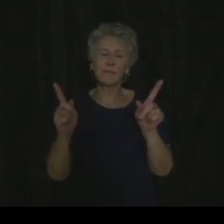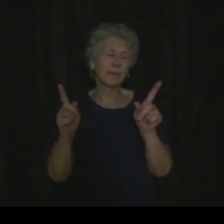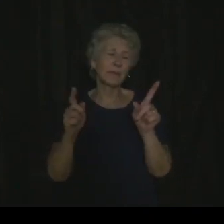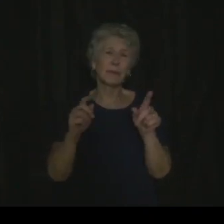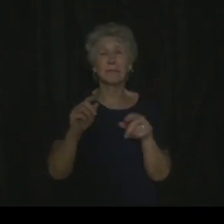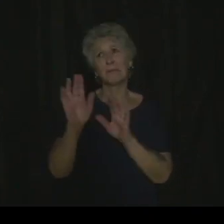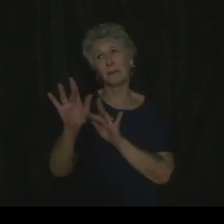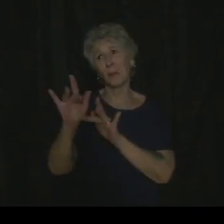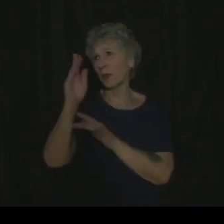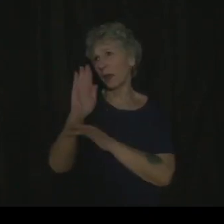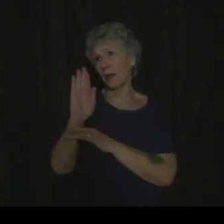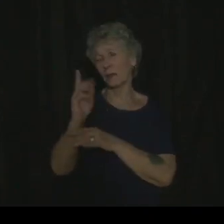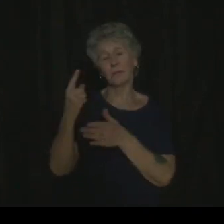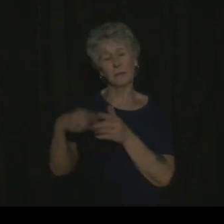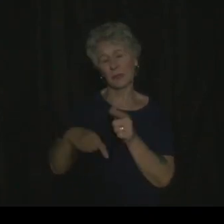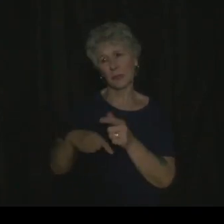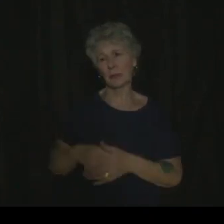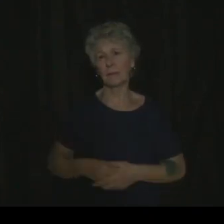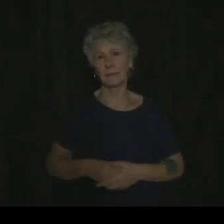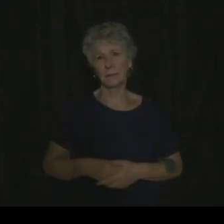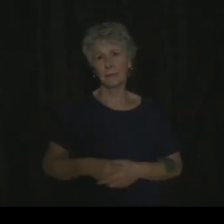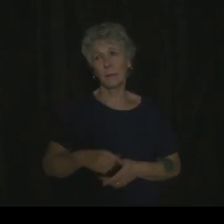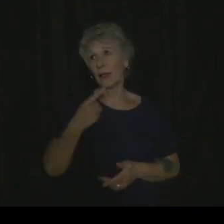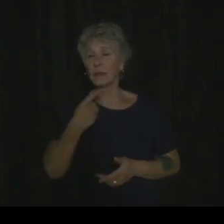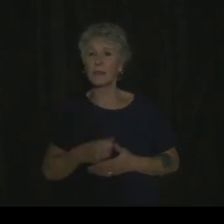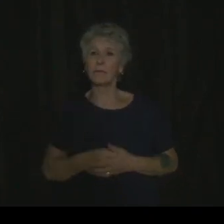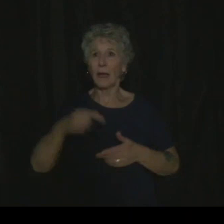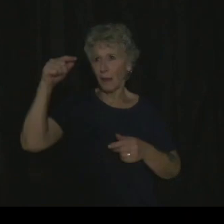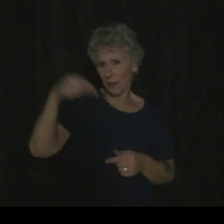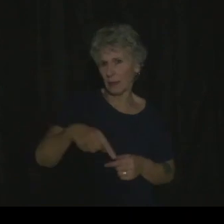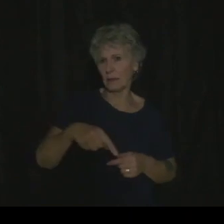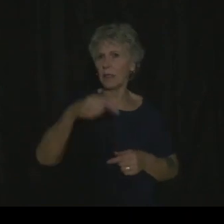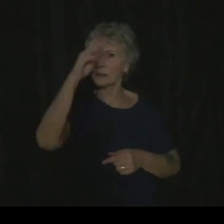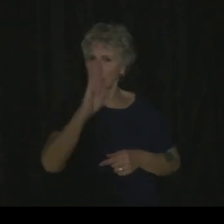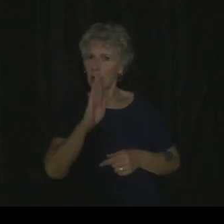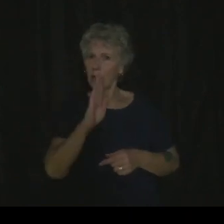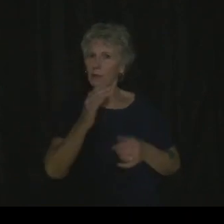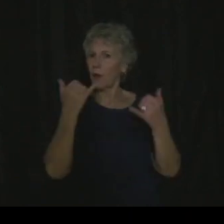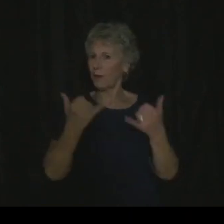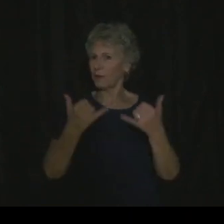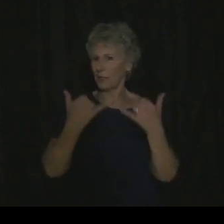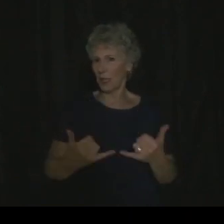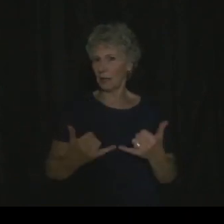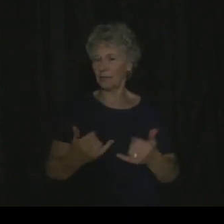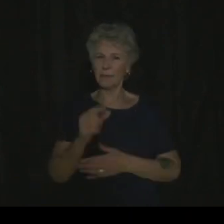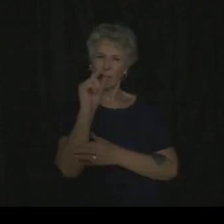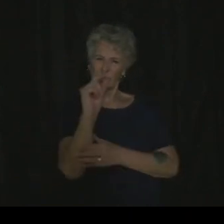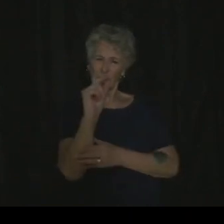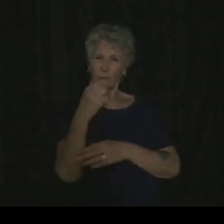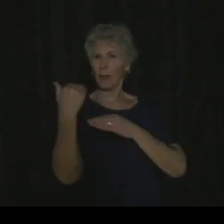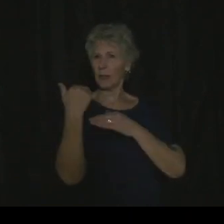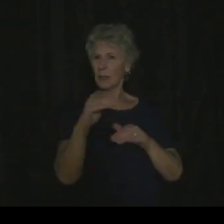God, he can't. He said this is the God of the modern man, a very little,